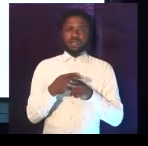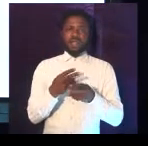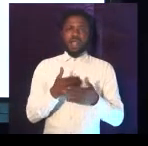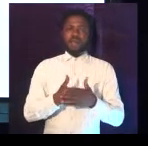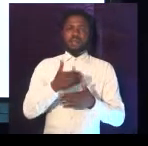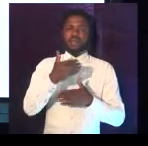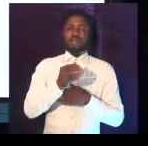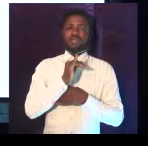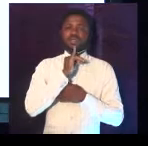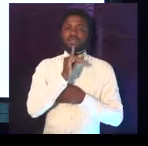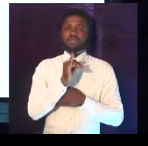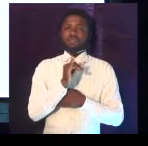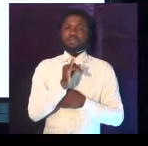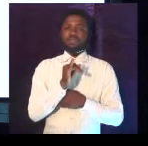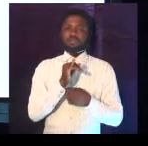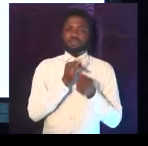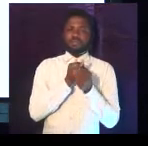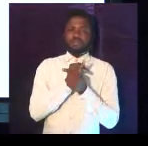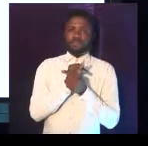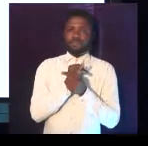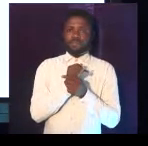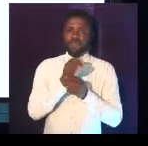the name. Next is